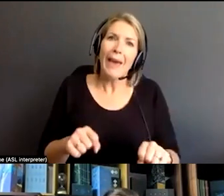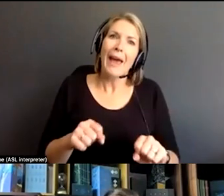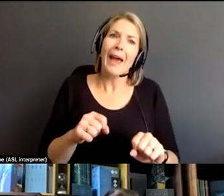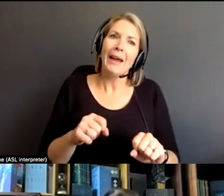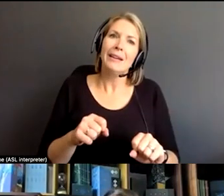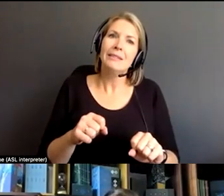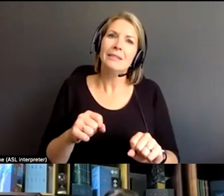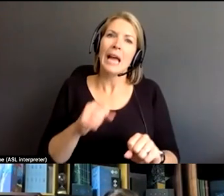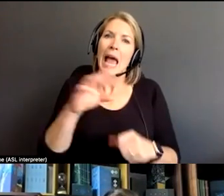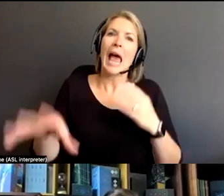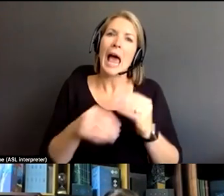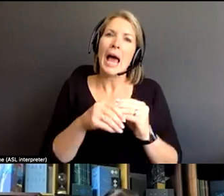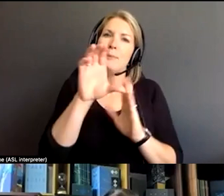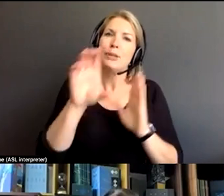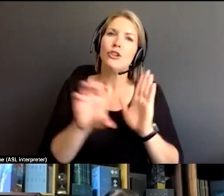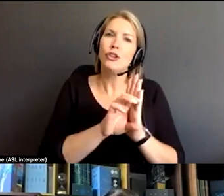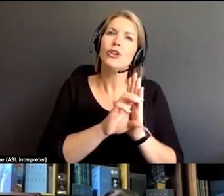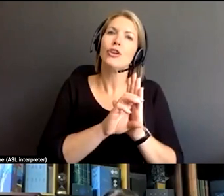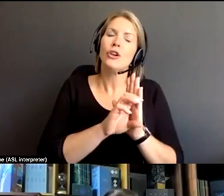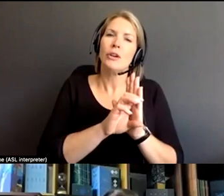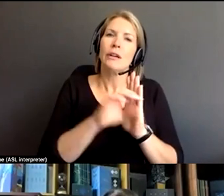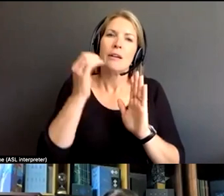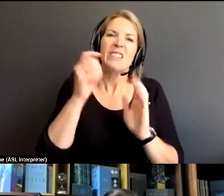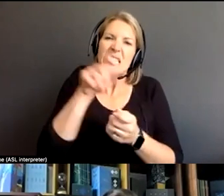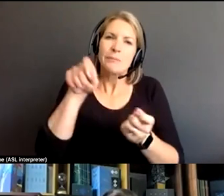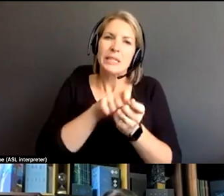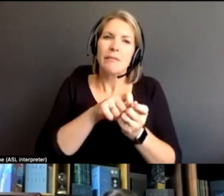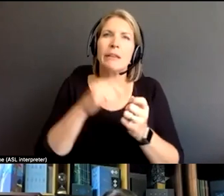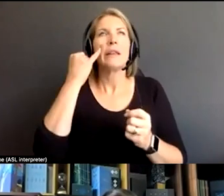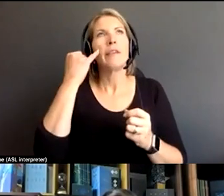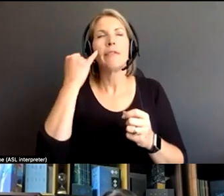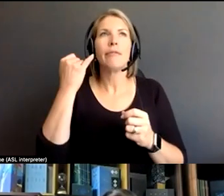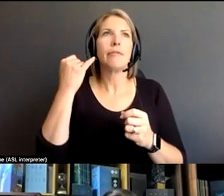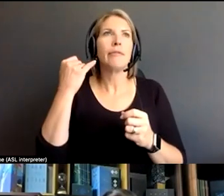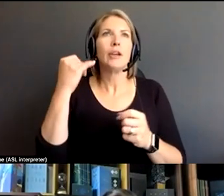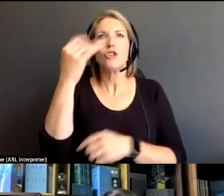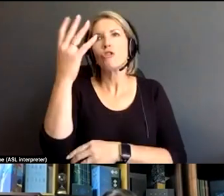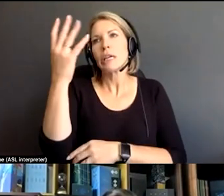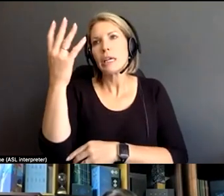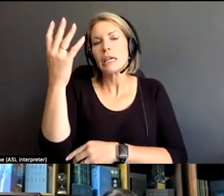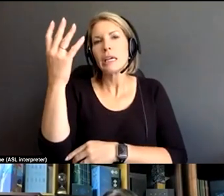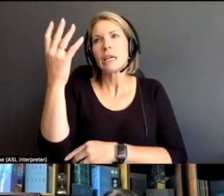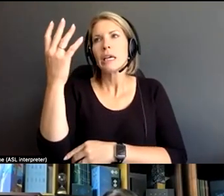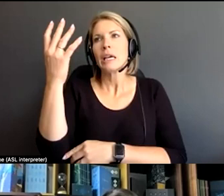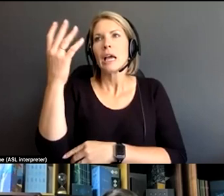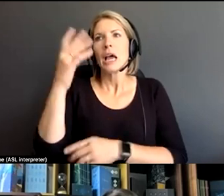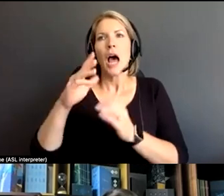people off because they have assumptions then about what the book is about. The book is about trees. If it says a tree grows in the forest and there's a tree in a forest,